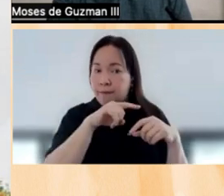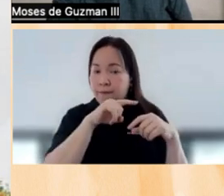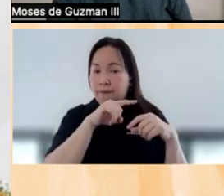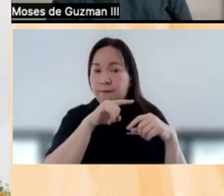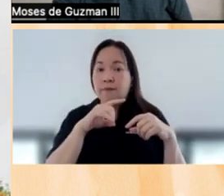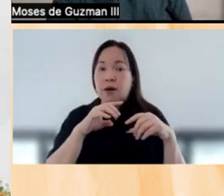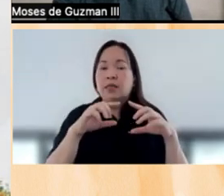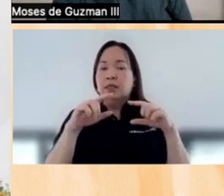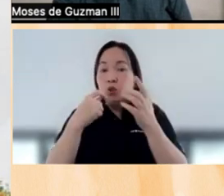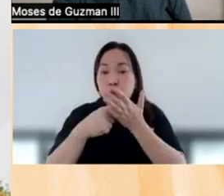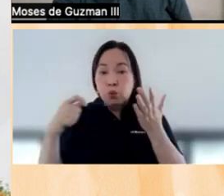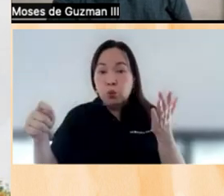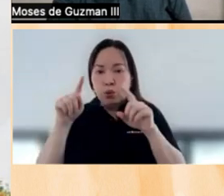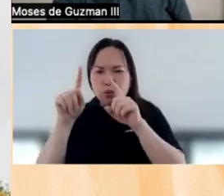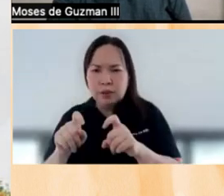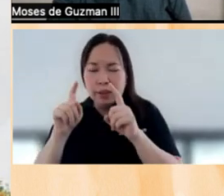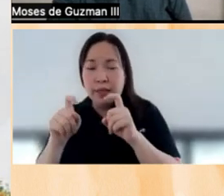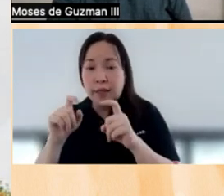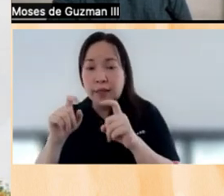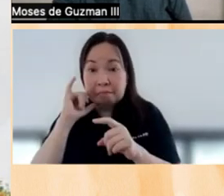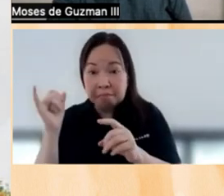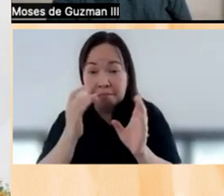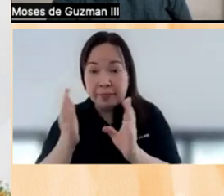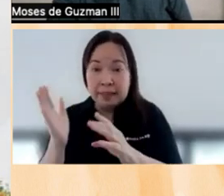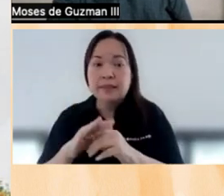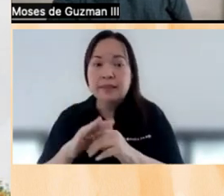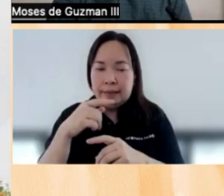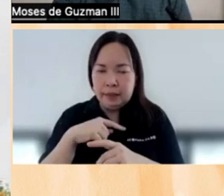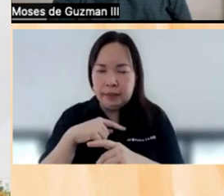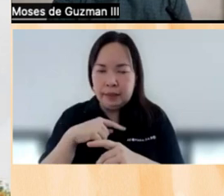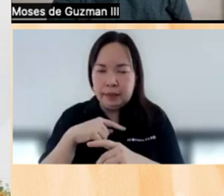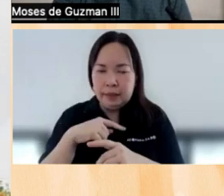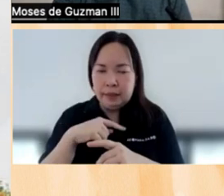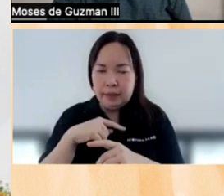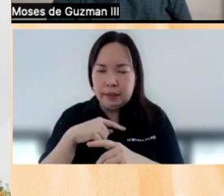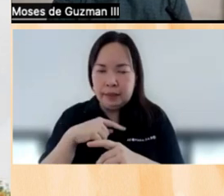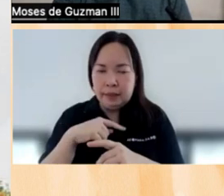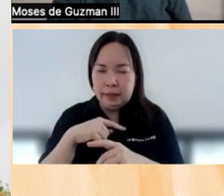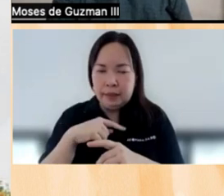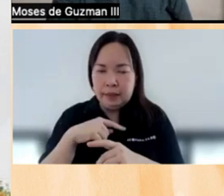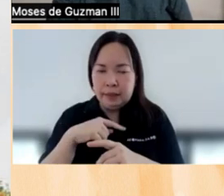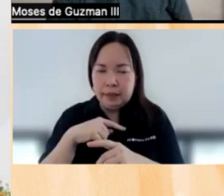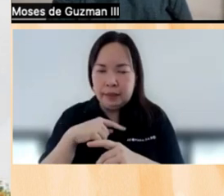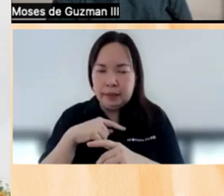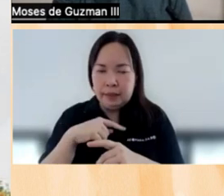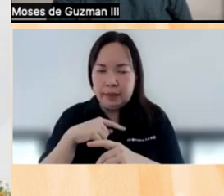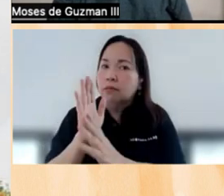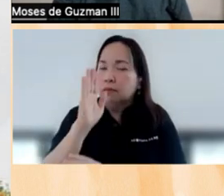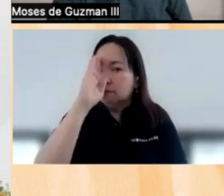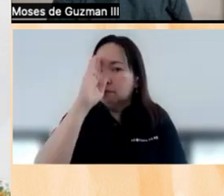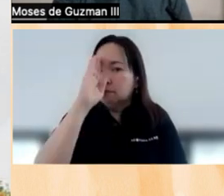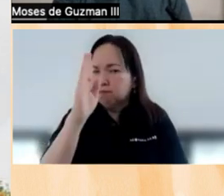ASK, is a suicide screening tool for AYAs in the medical setting. The